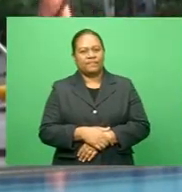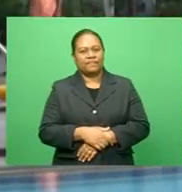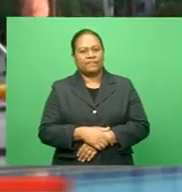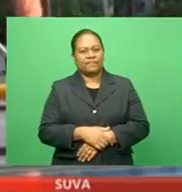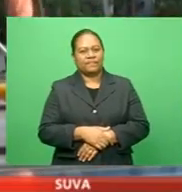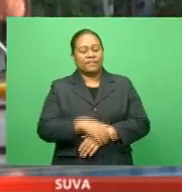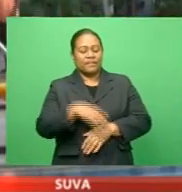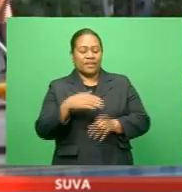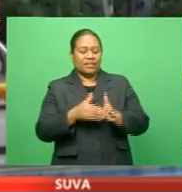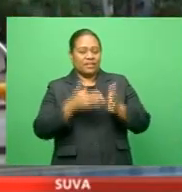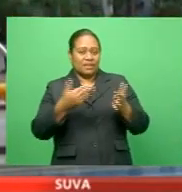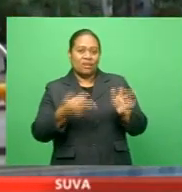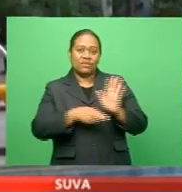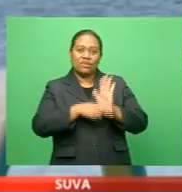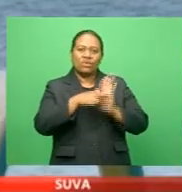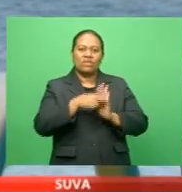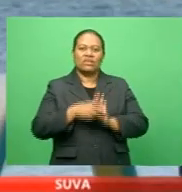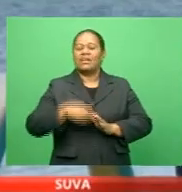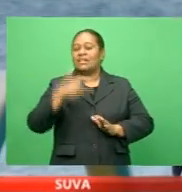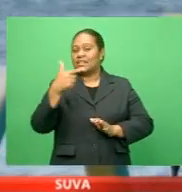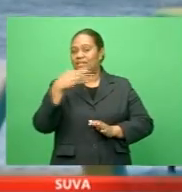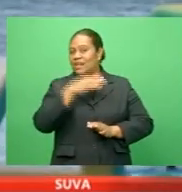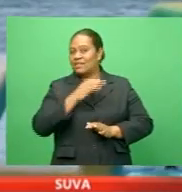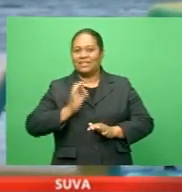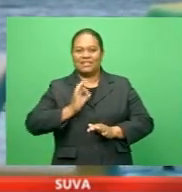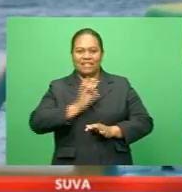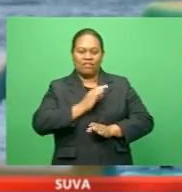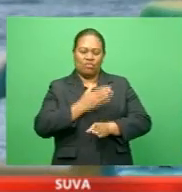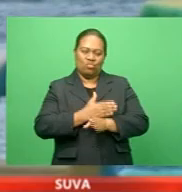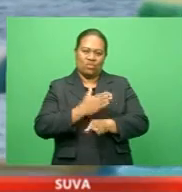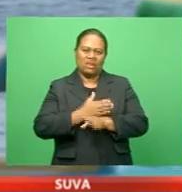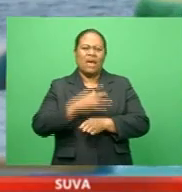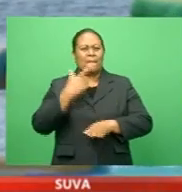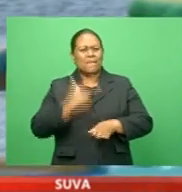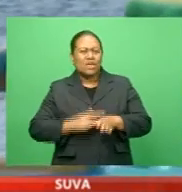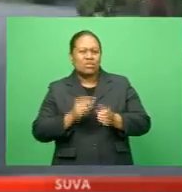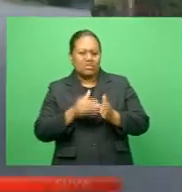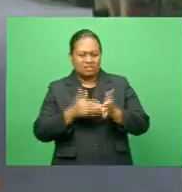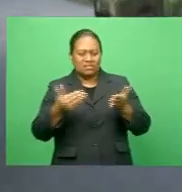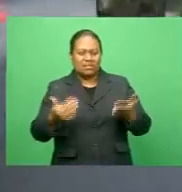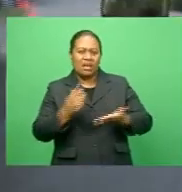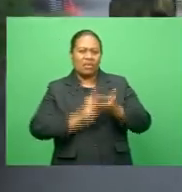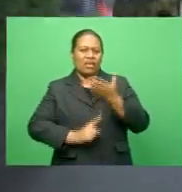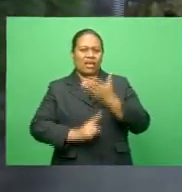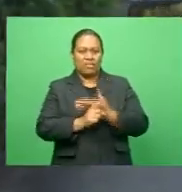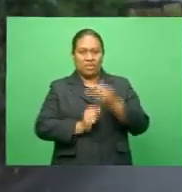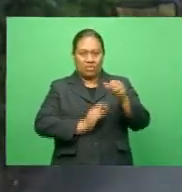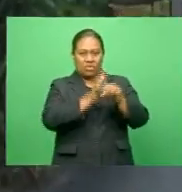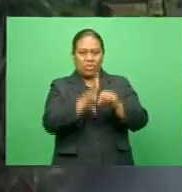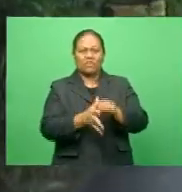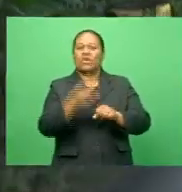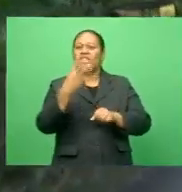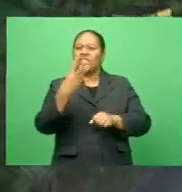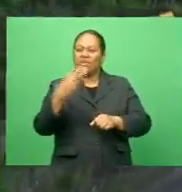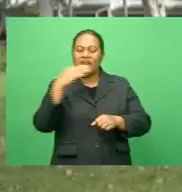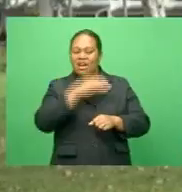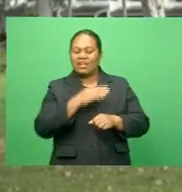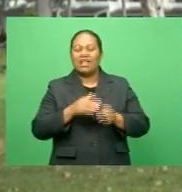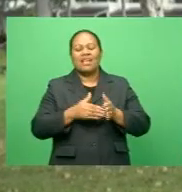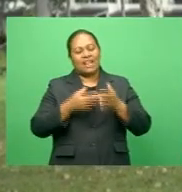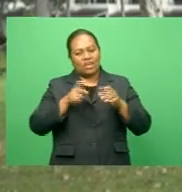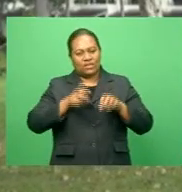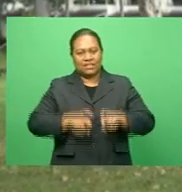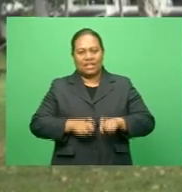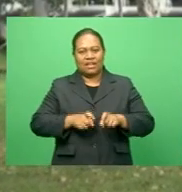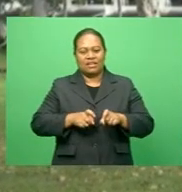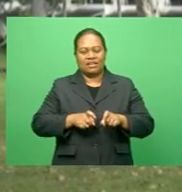The resort normally operates with 700 staff, but because of the current situation, around 300 employees are still on stand